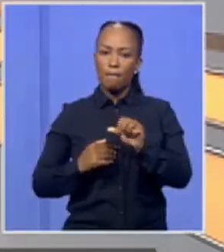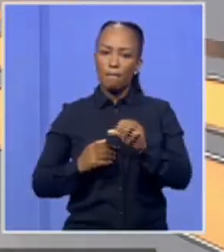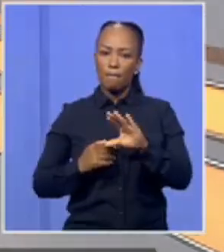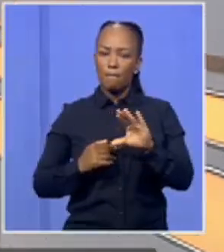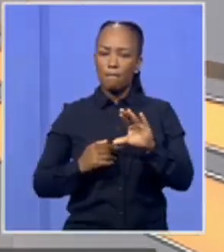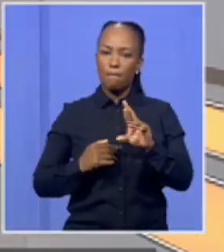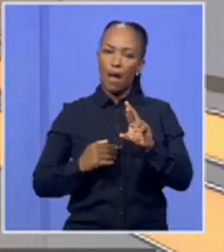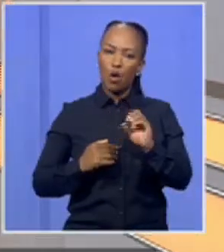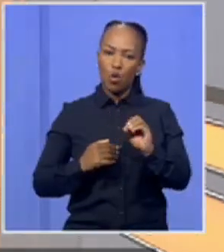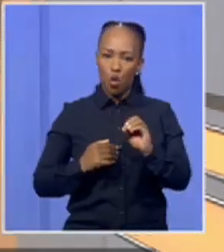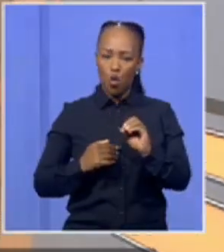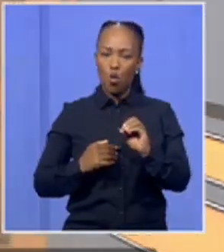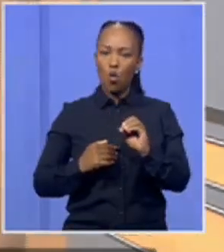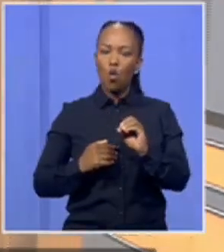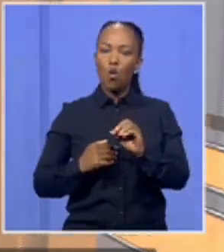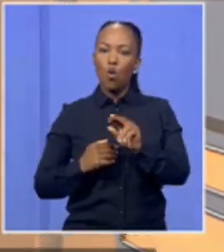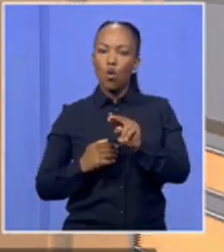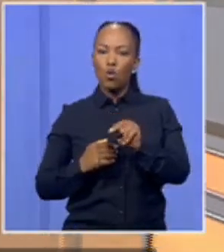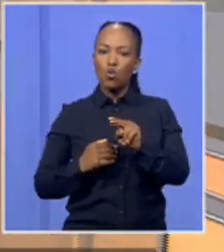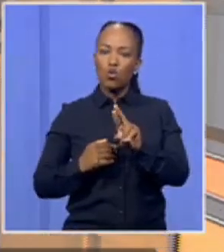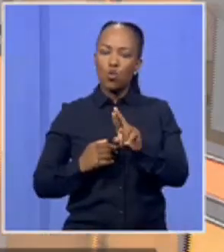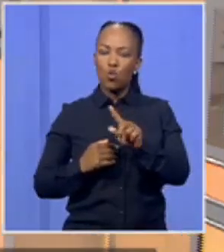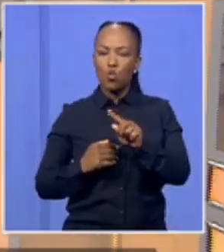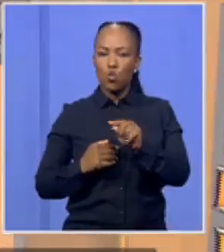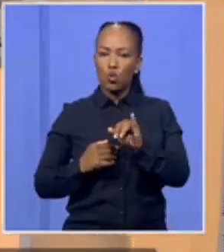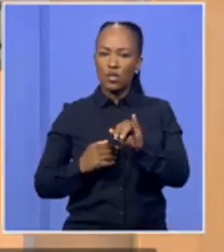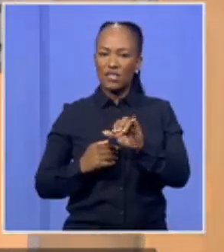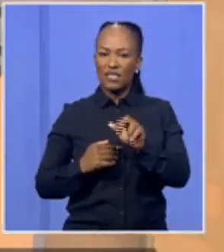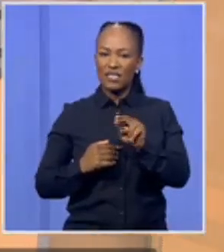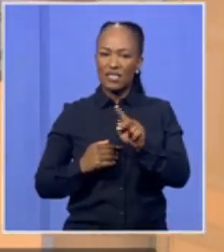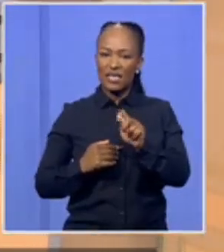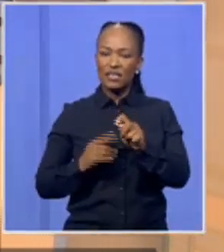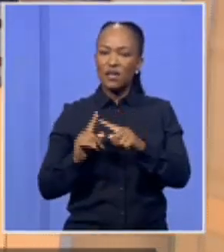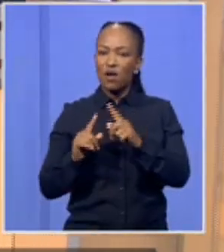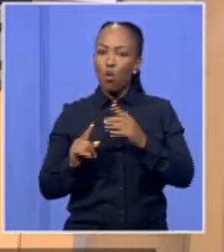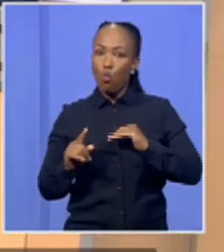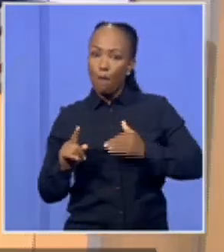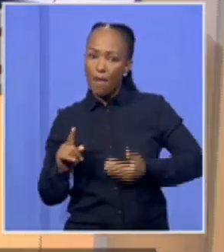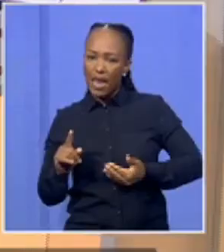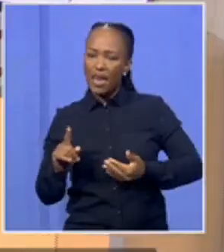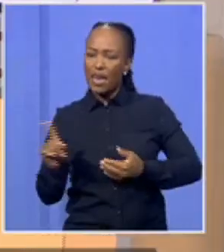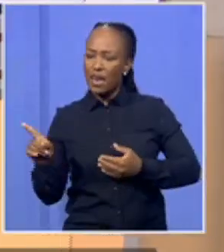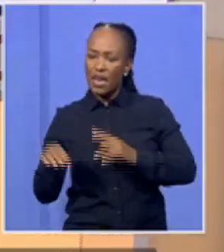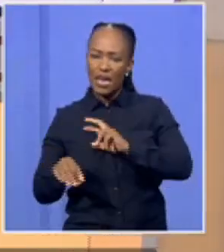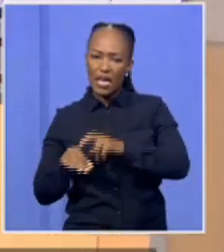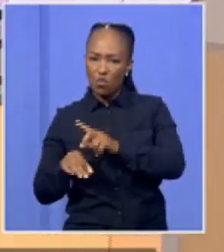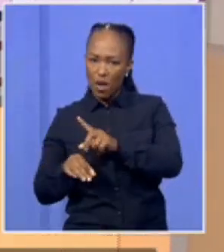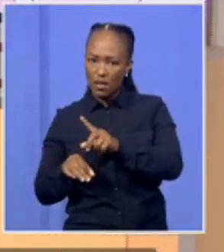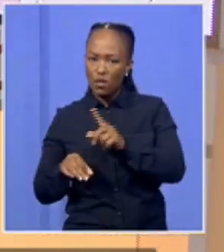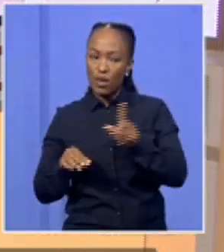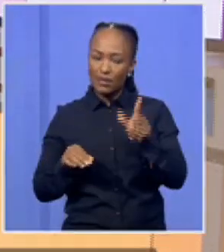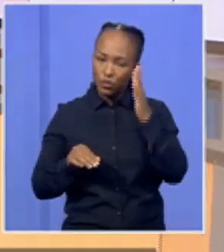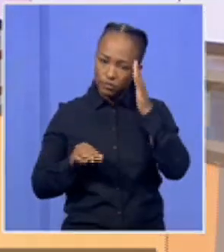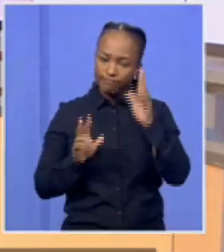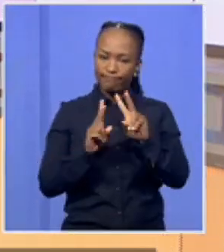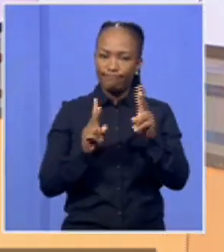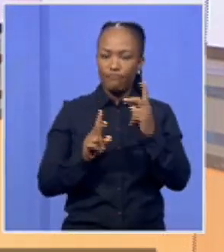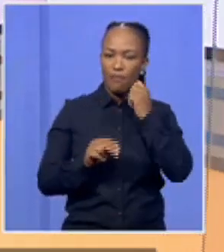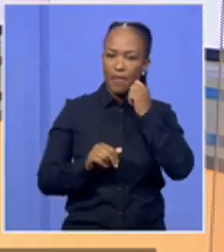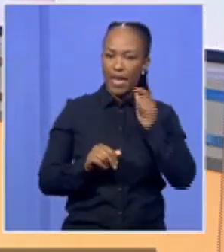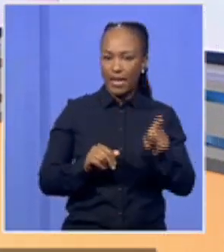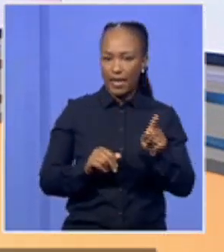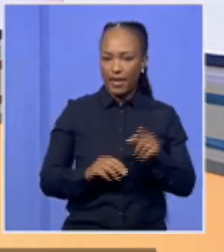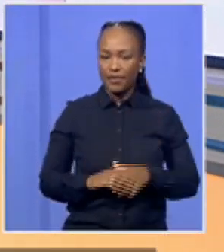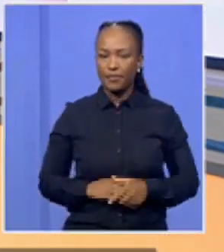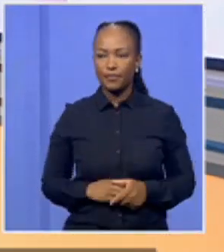for a female athlete, because we know they differ for male as well as female. Yes, of course. I mean, I can